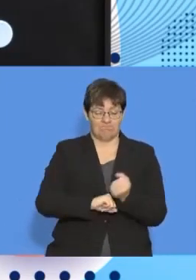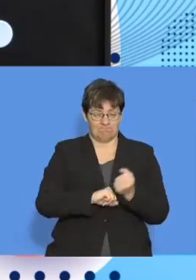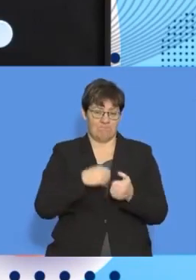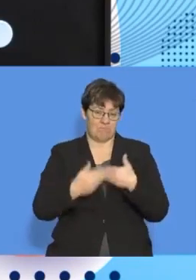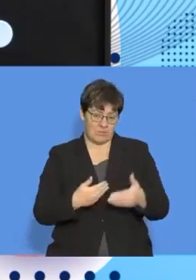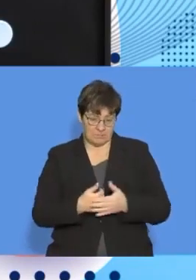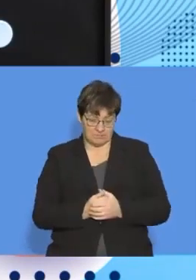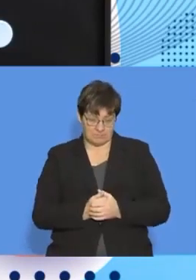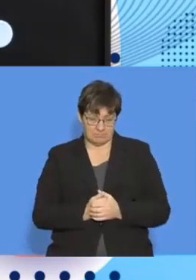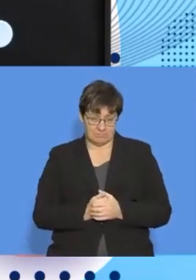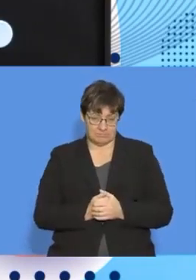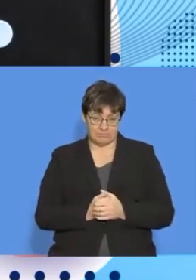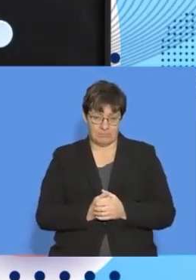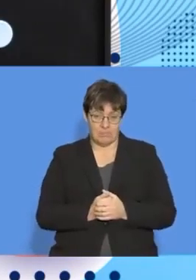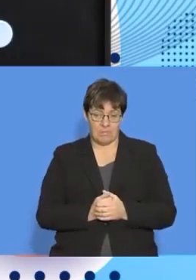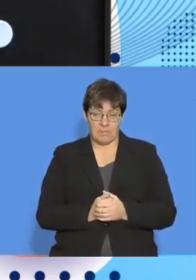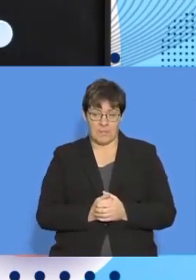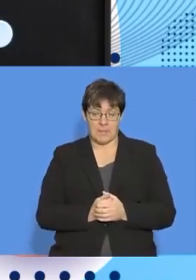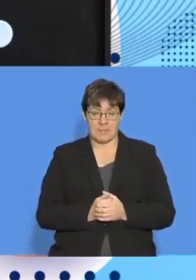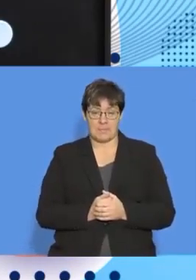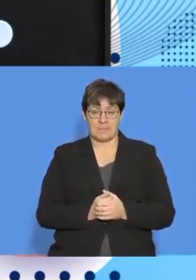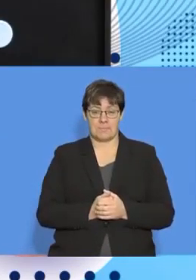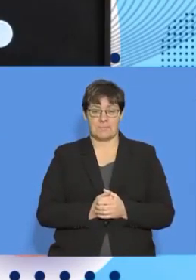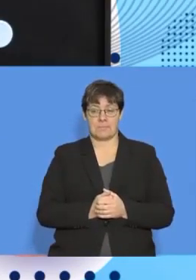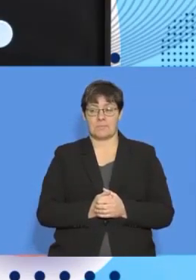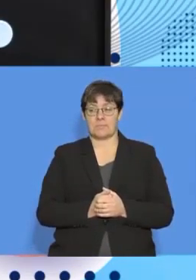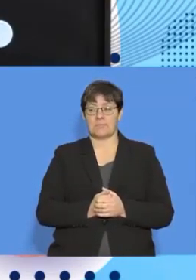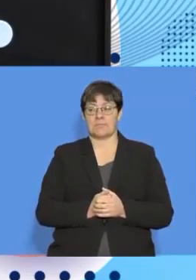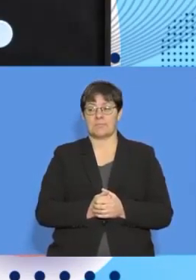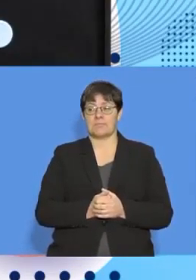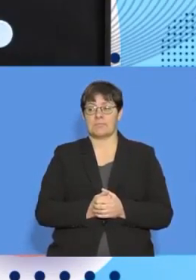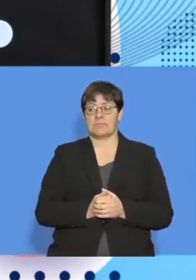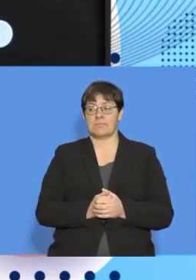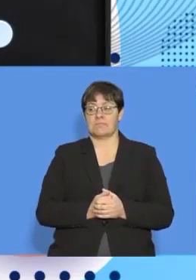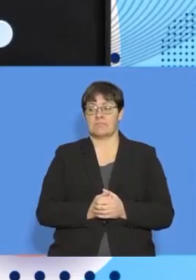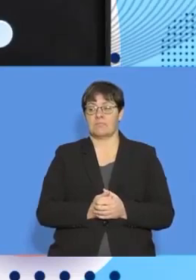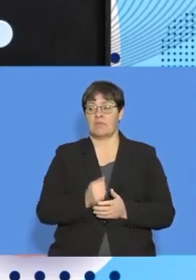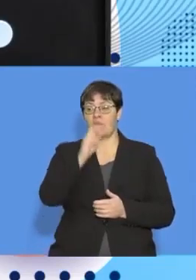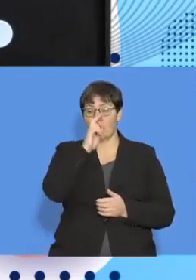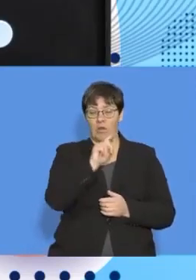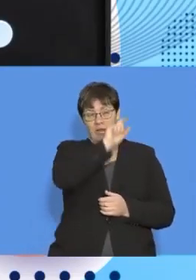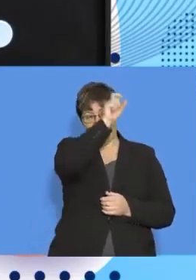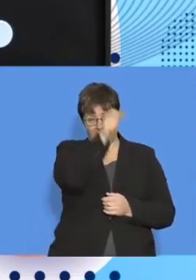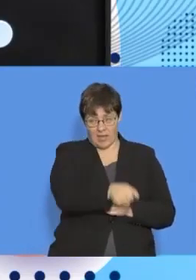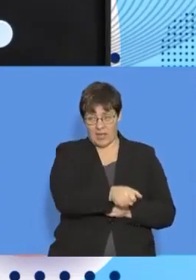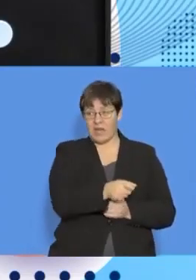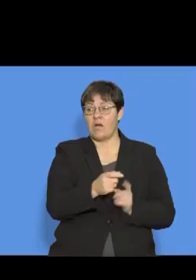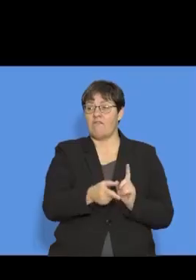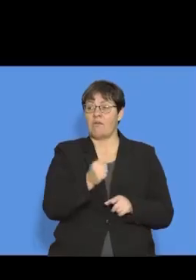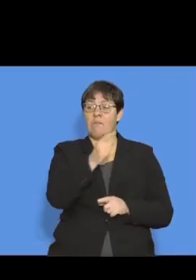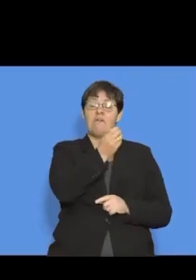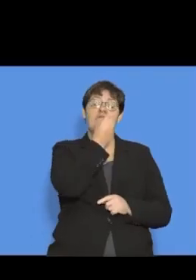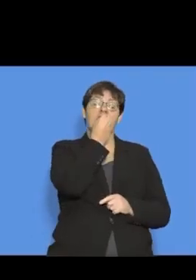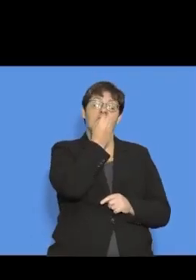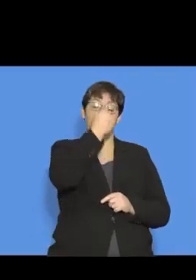the process of food being broken down in the alimentary canal. It's important that when we look at the alimentary canal, we know that from the point